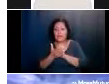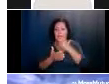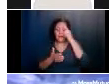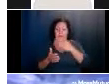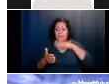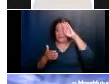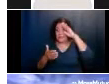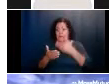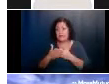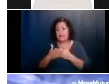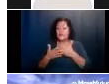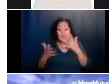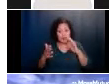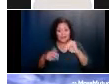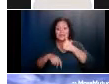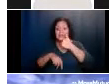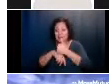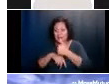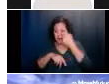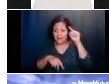son, which I have,